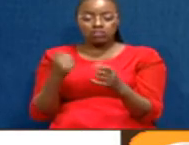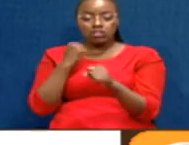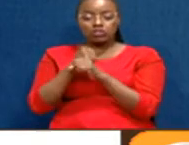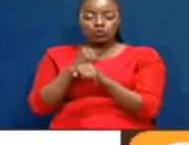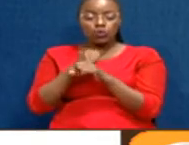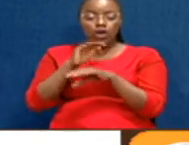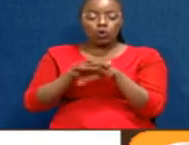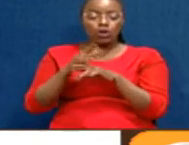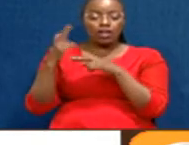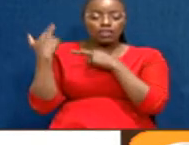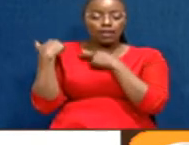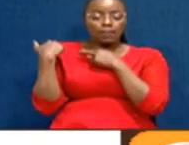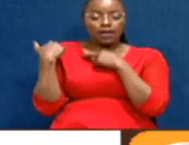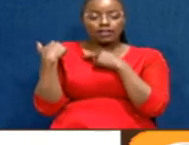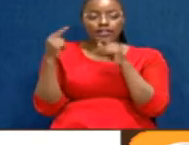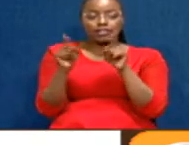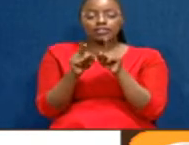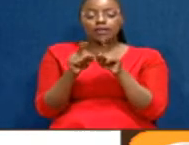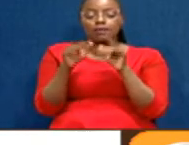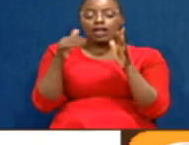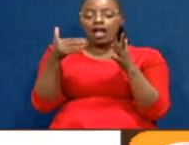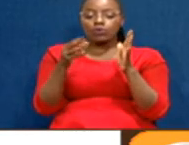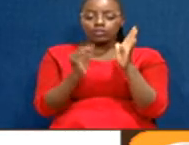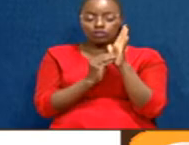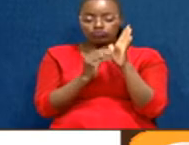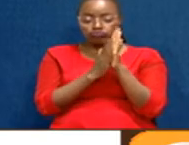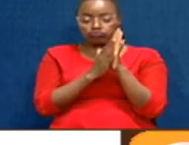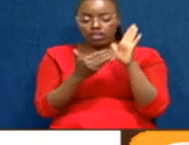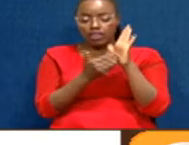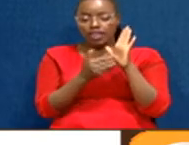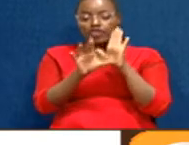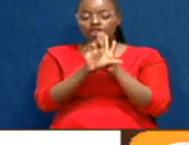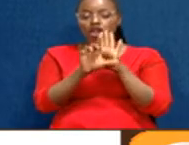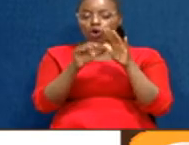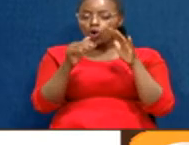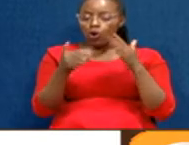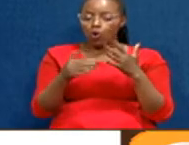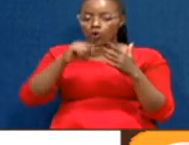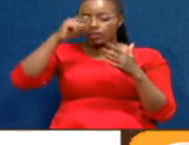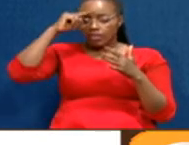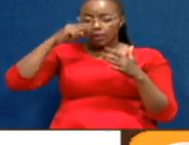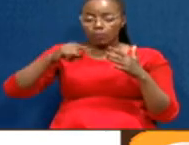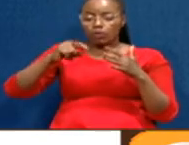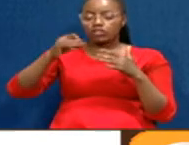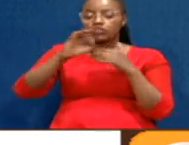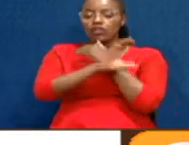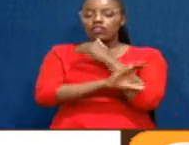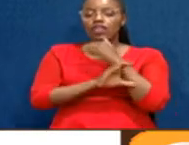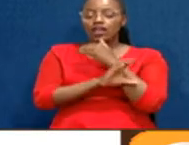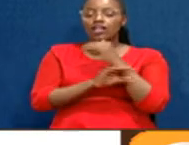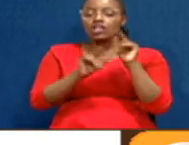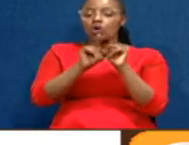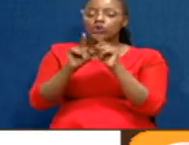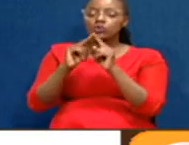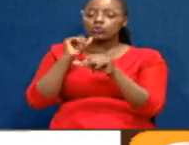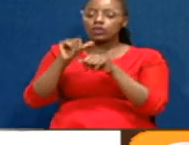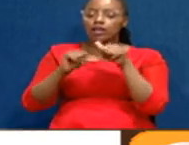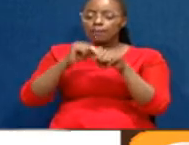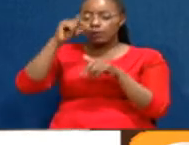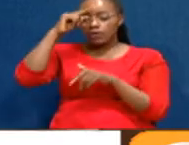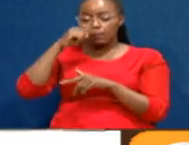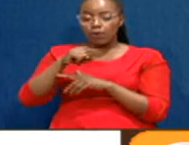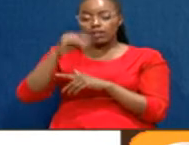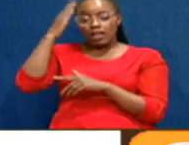work on the mandate as stipulated in the laws or in the policies of the country. We're also talking about the